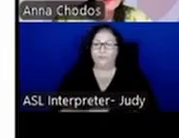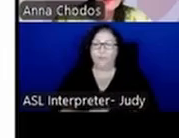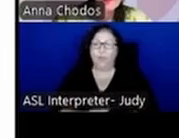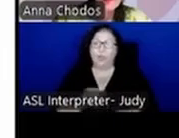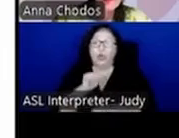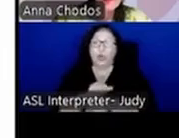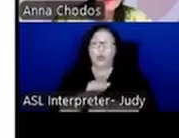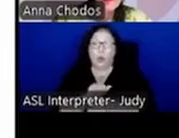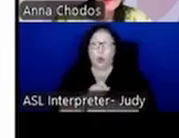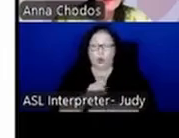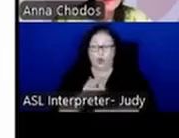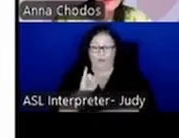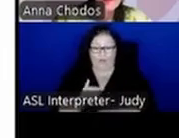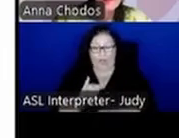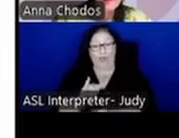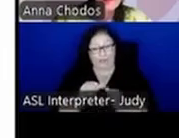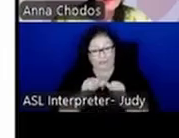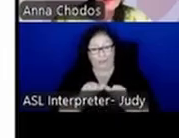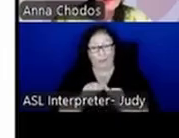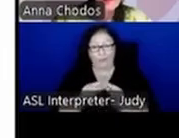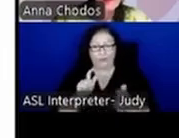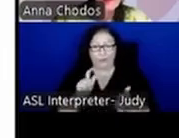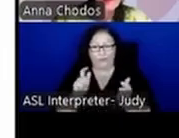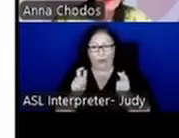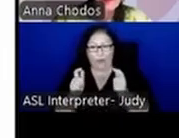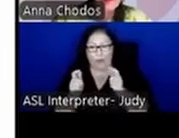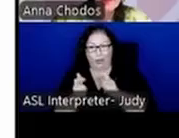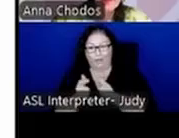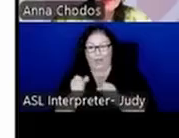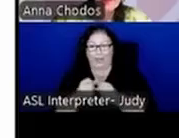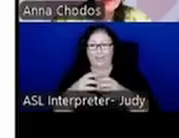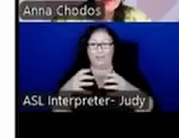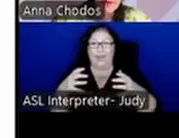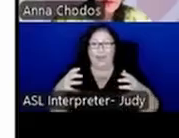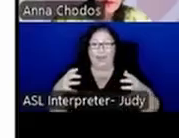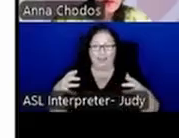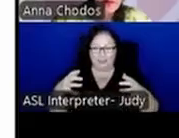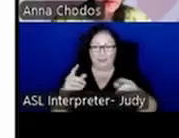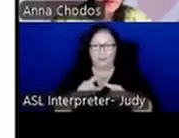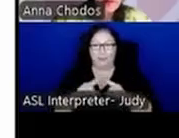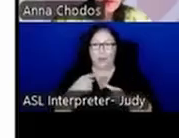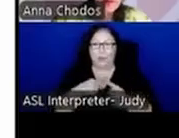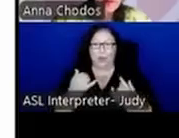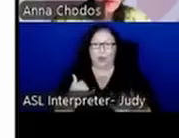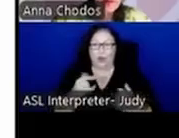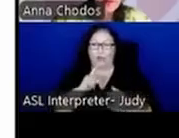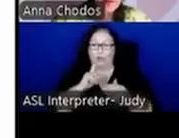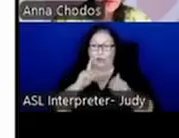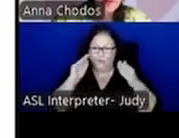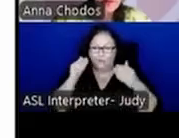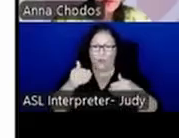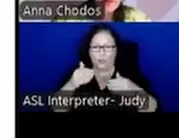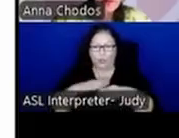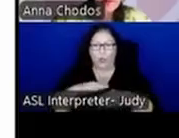continues to evolve and expand, but we are currently really focusing on this outreach and partnership